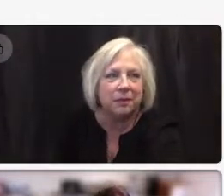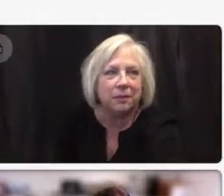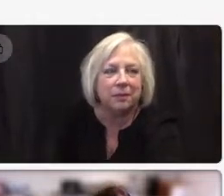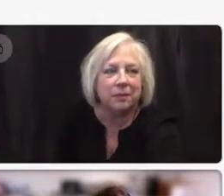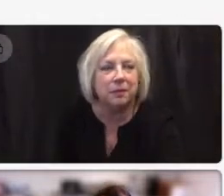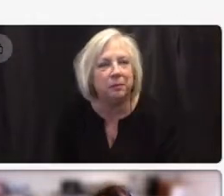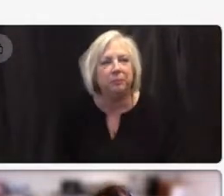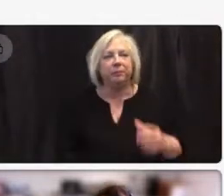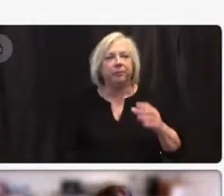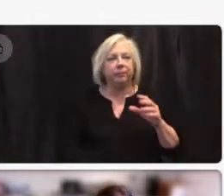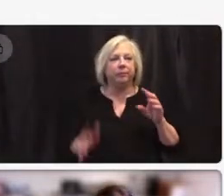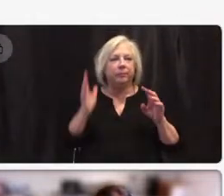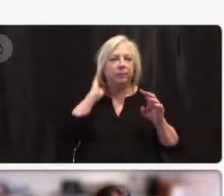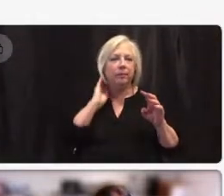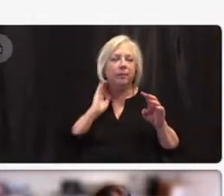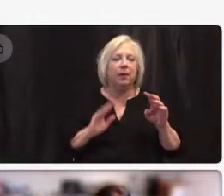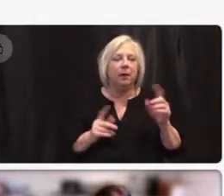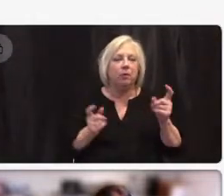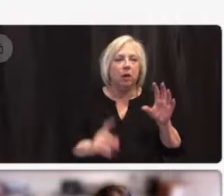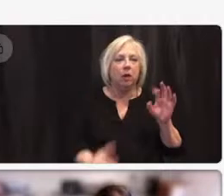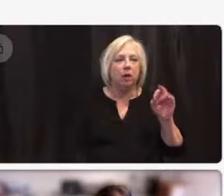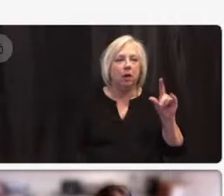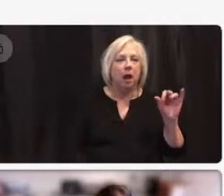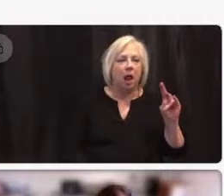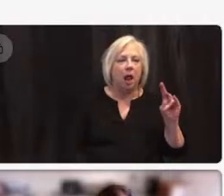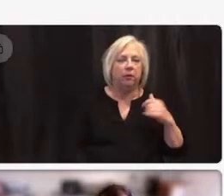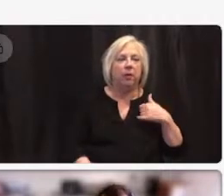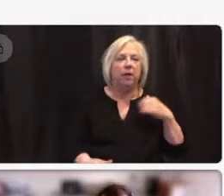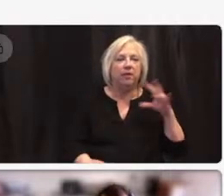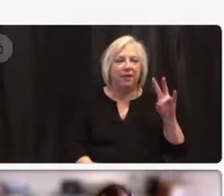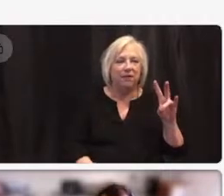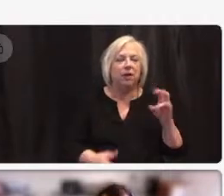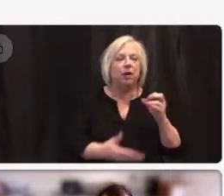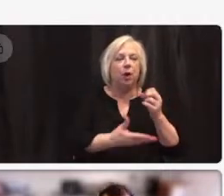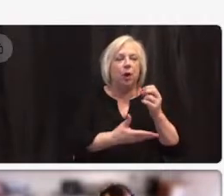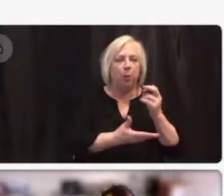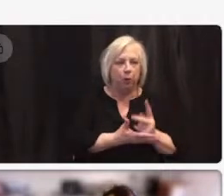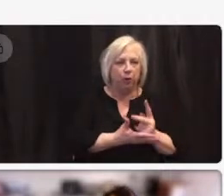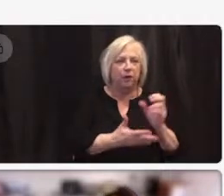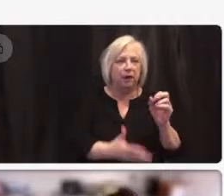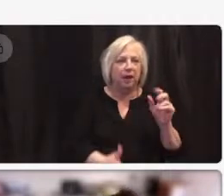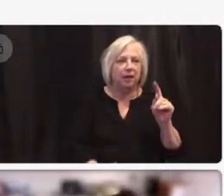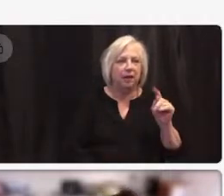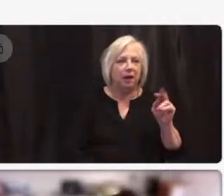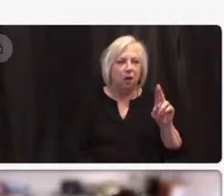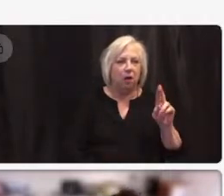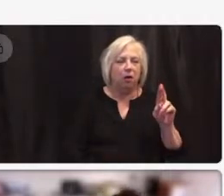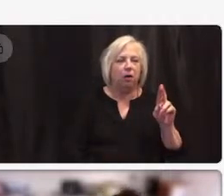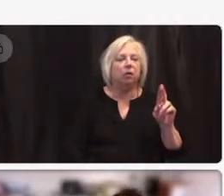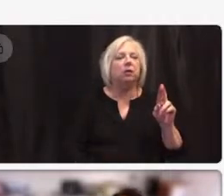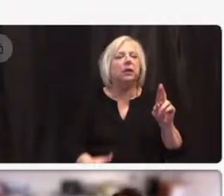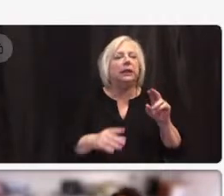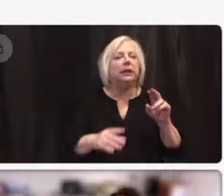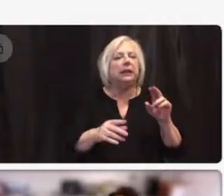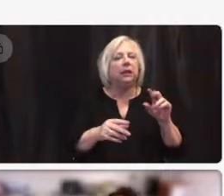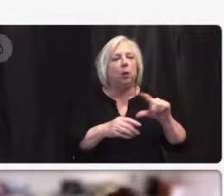Our information shows that there have been 7 approved STR applications within a quarter mile of this